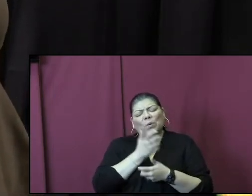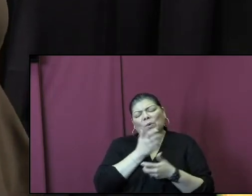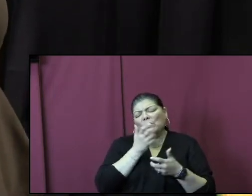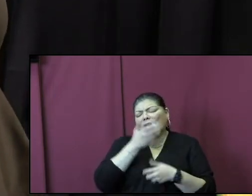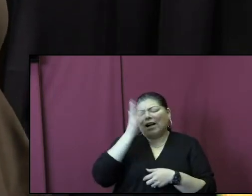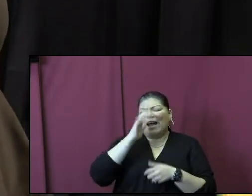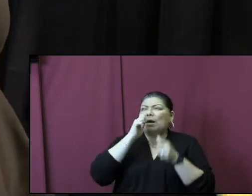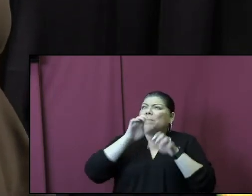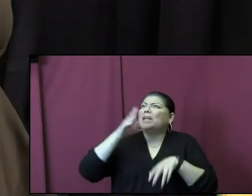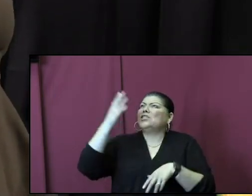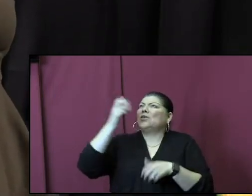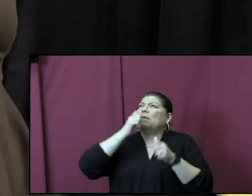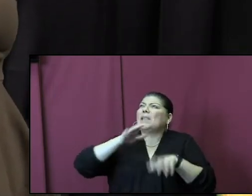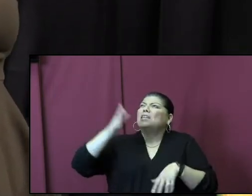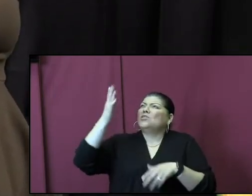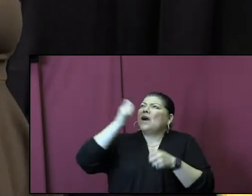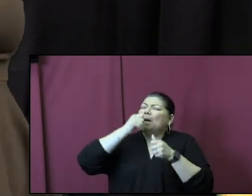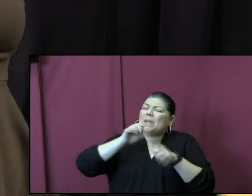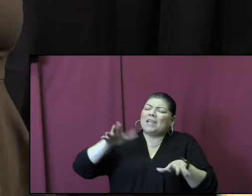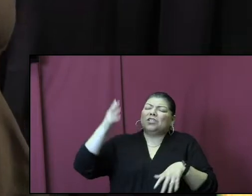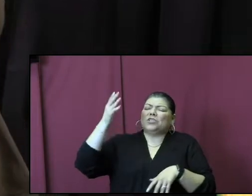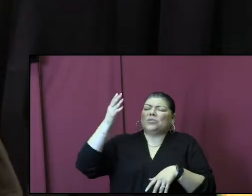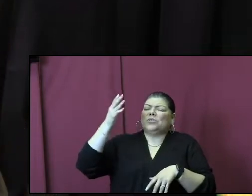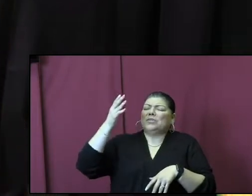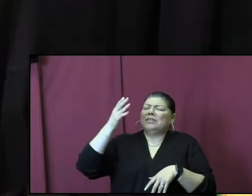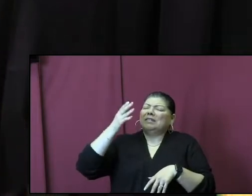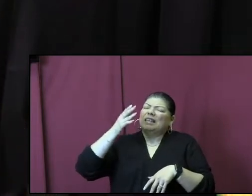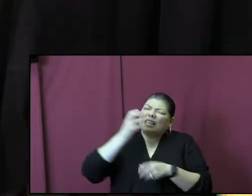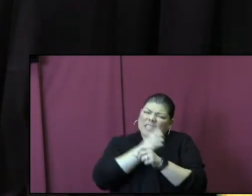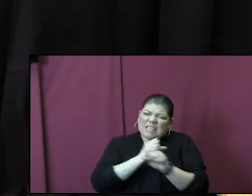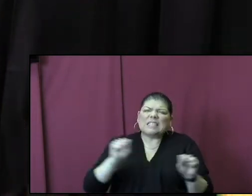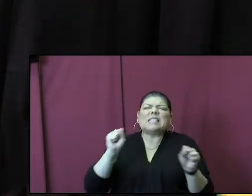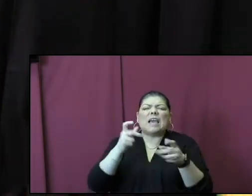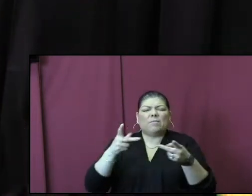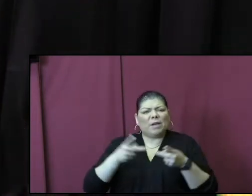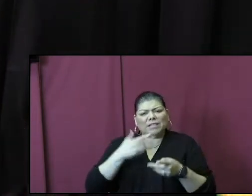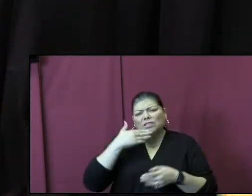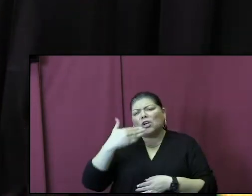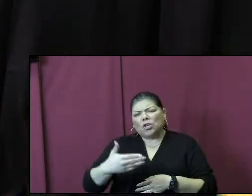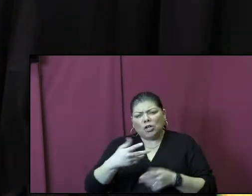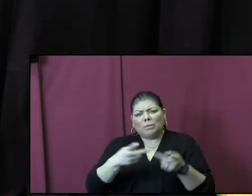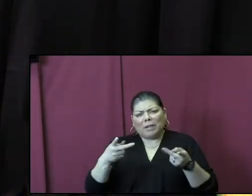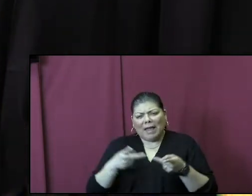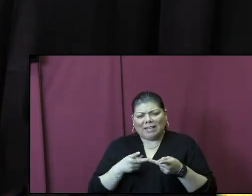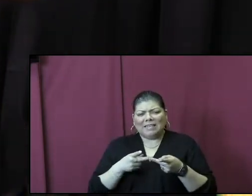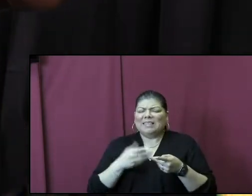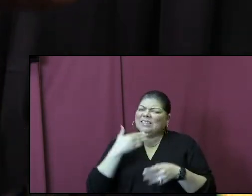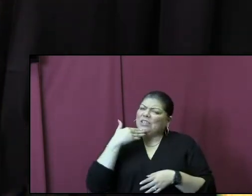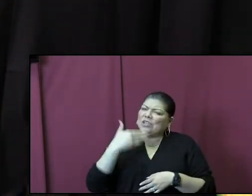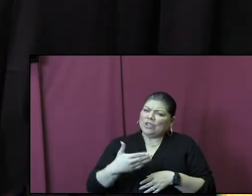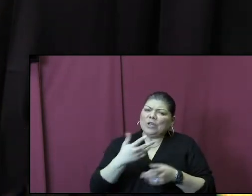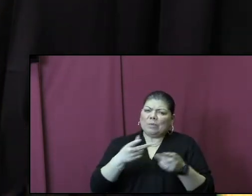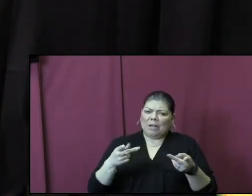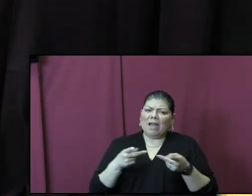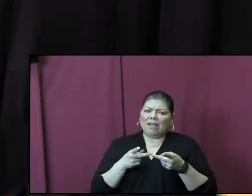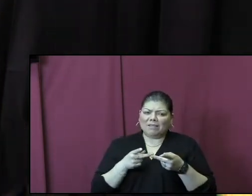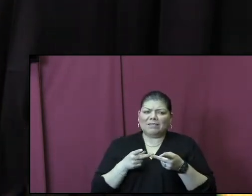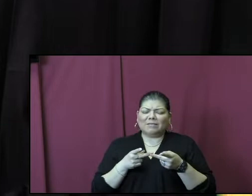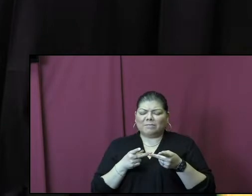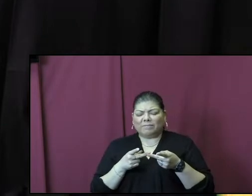Oh, God, I bless you, I bless you, I bless you. It's a safe place. It's a good place. It's a good place.